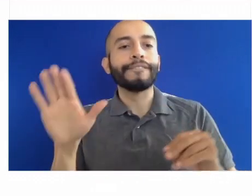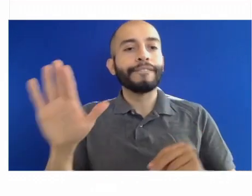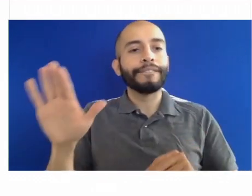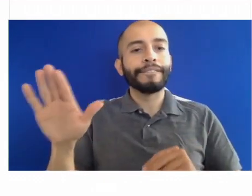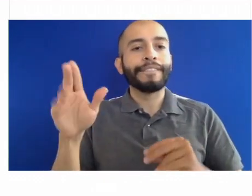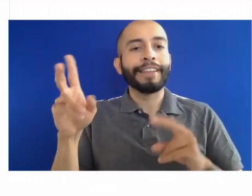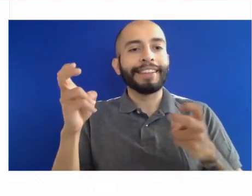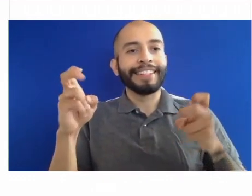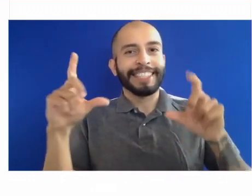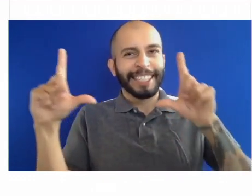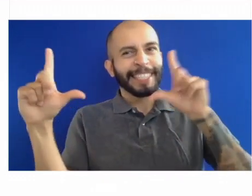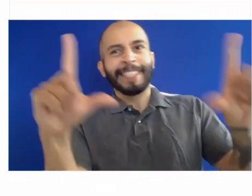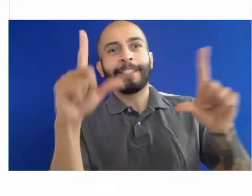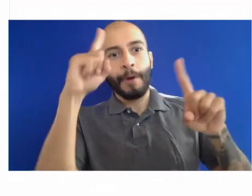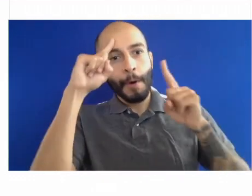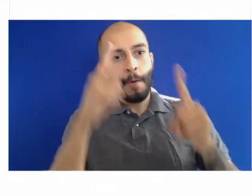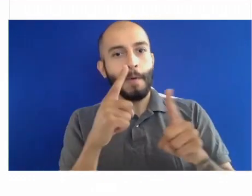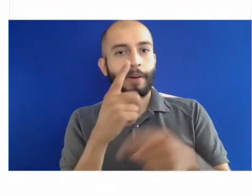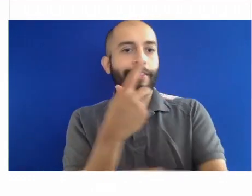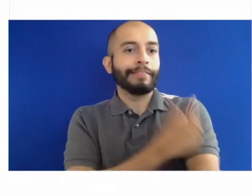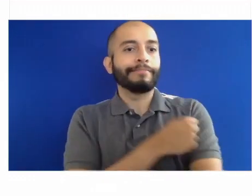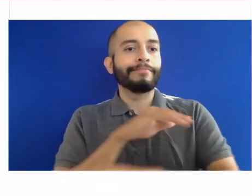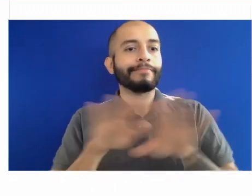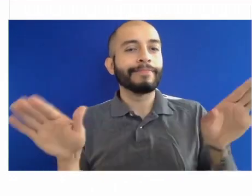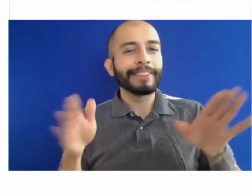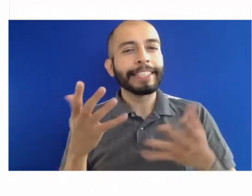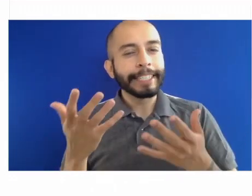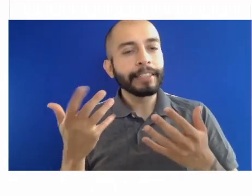vaccinated, and therefore you should think twice. Therefore, you should